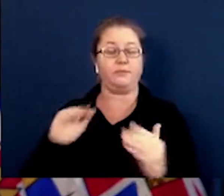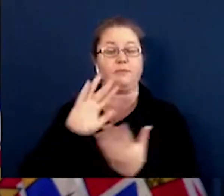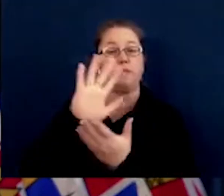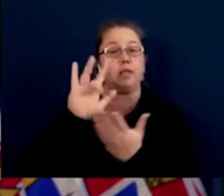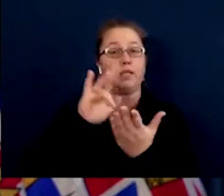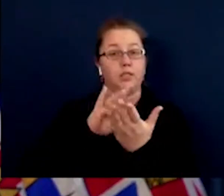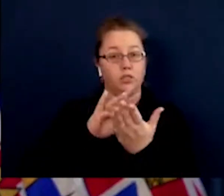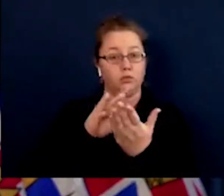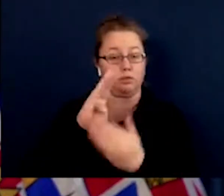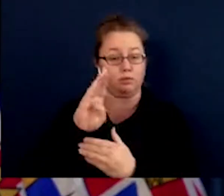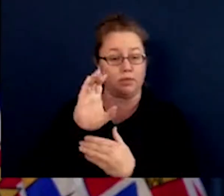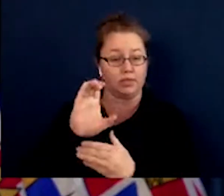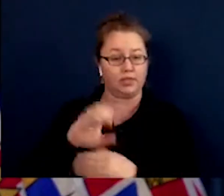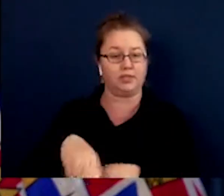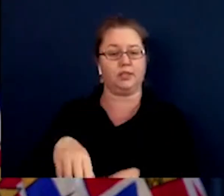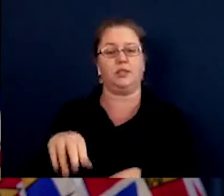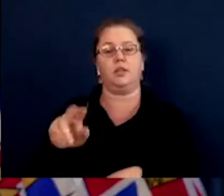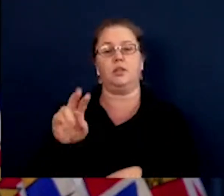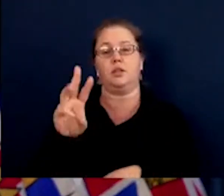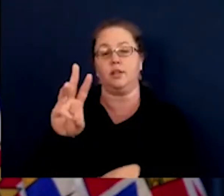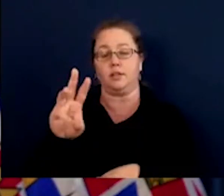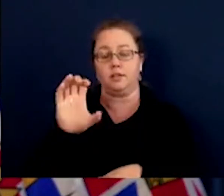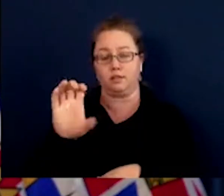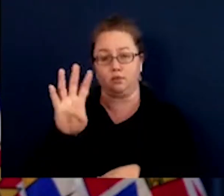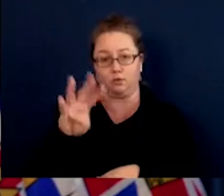644 people in Interior Health,